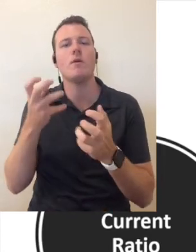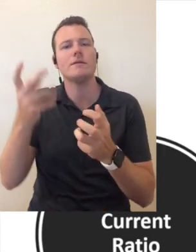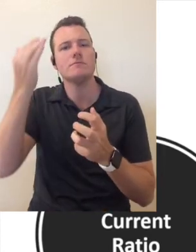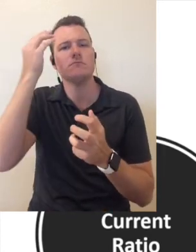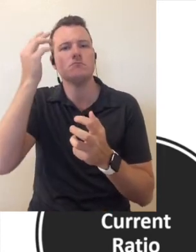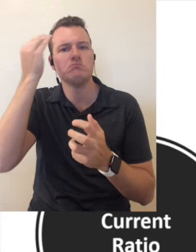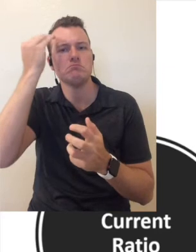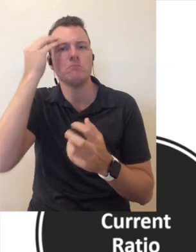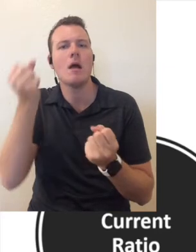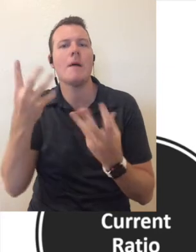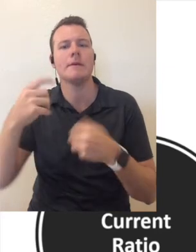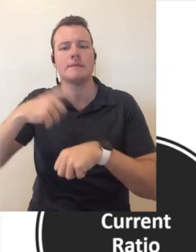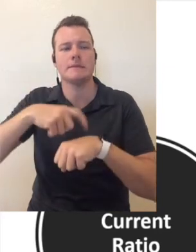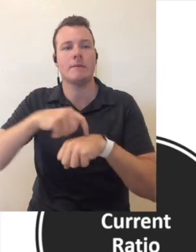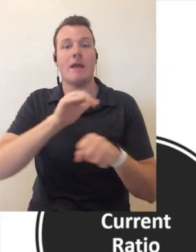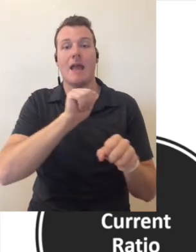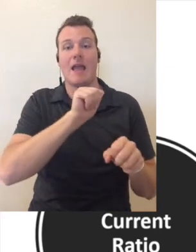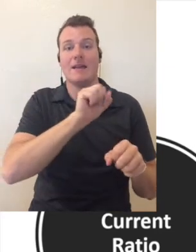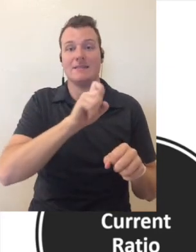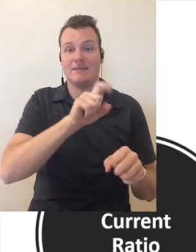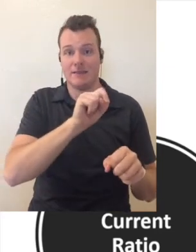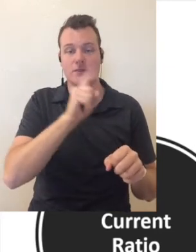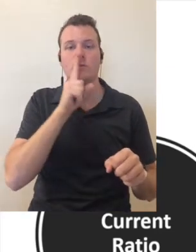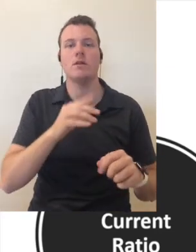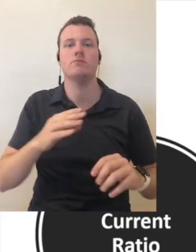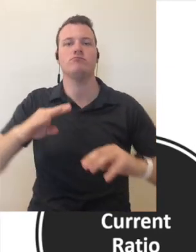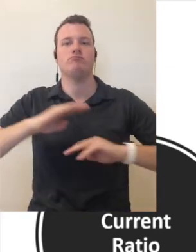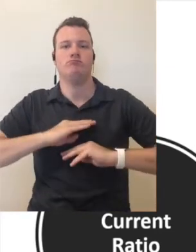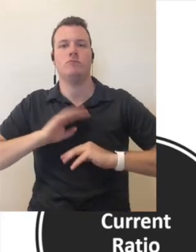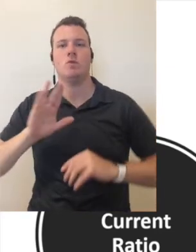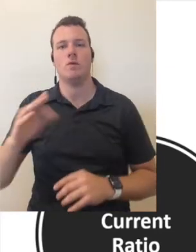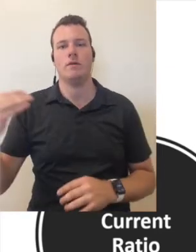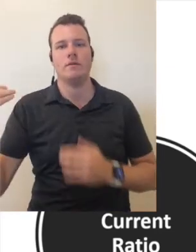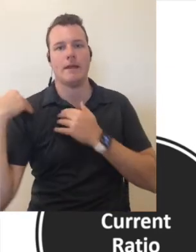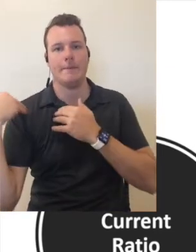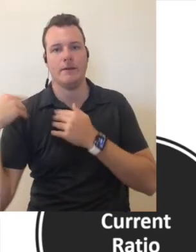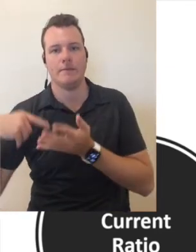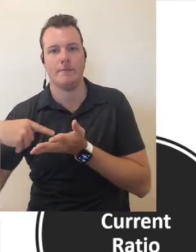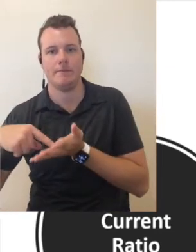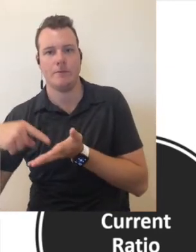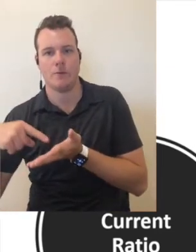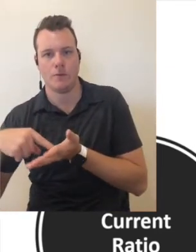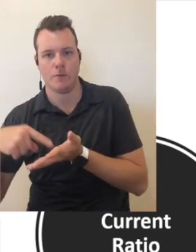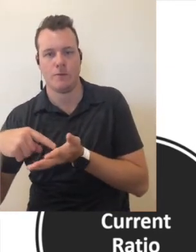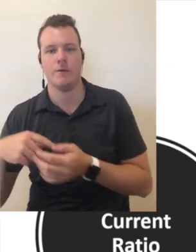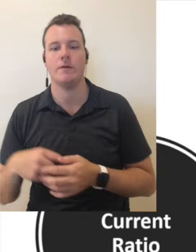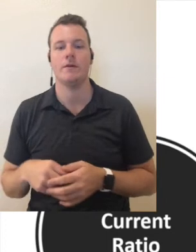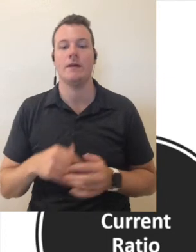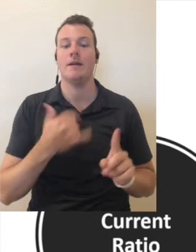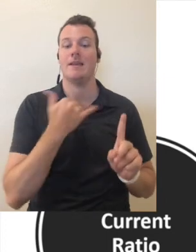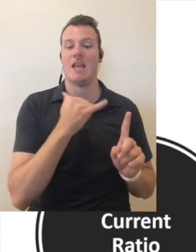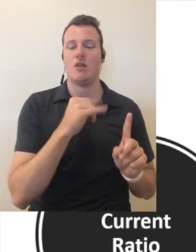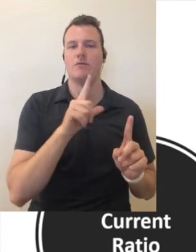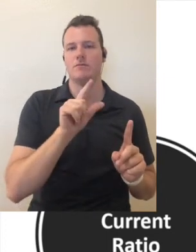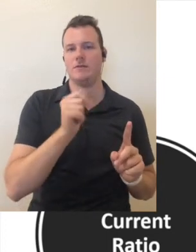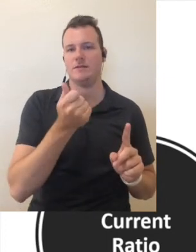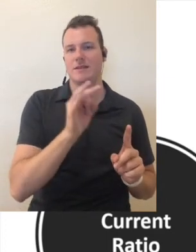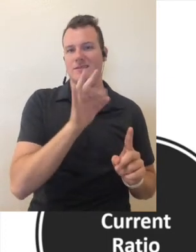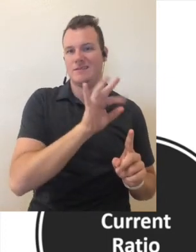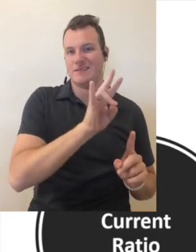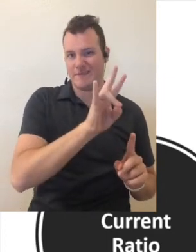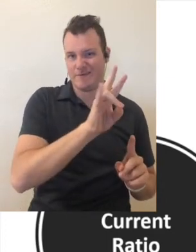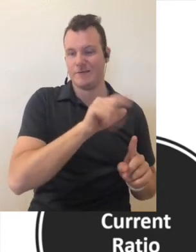of times that your assets cover your liabilities. So what we've done is we've taken the assets in the yellow there